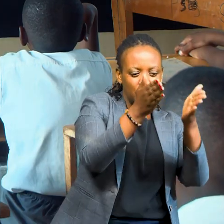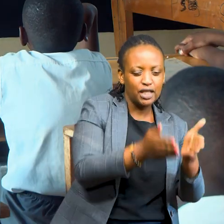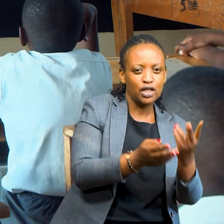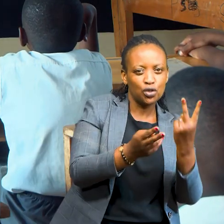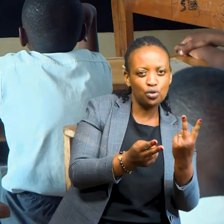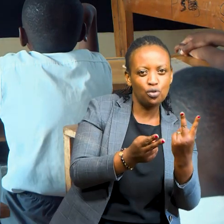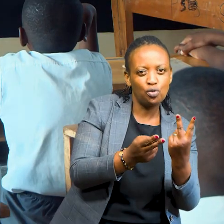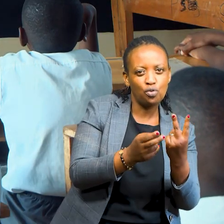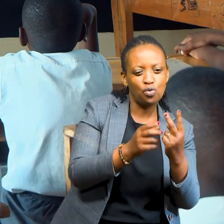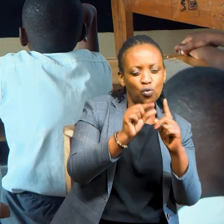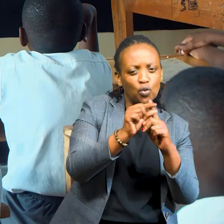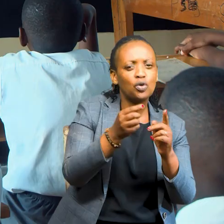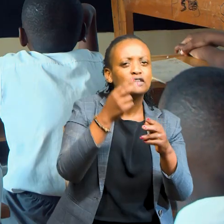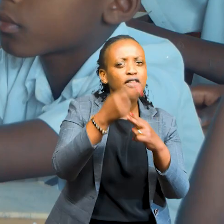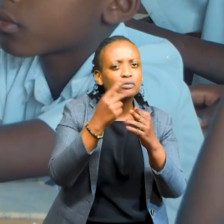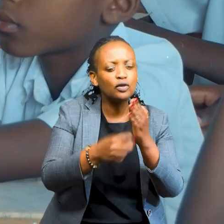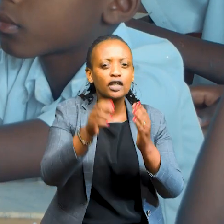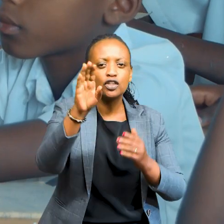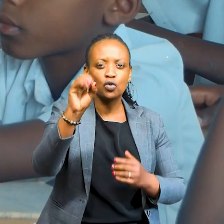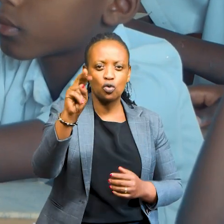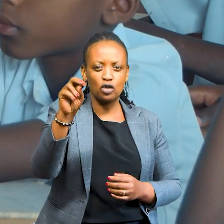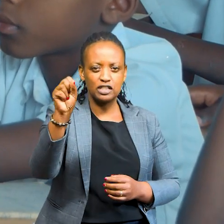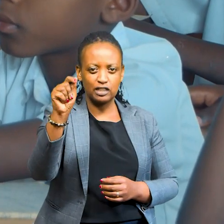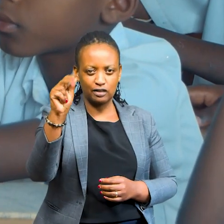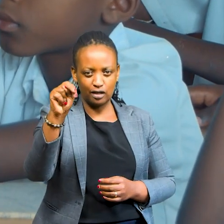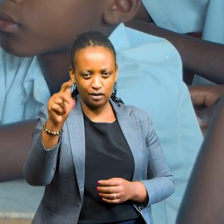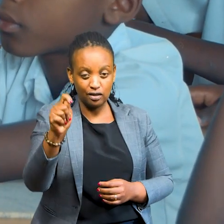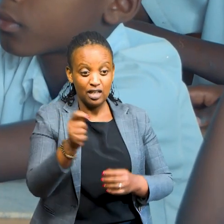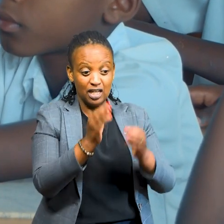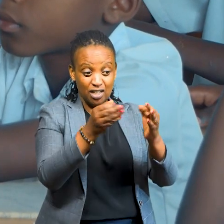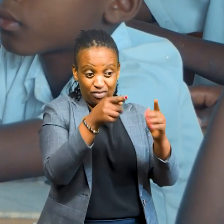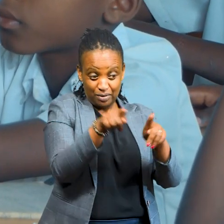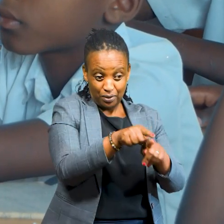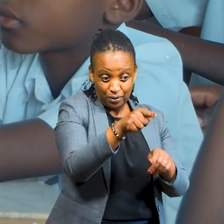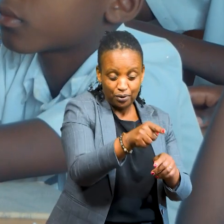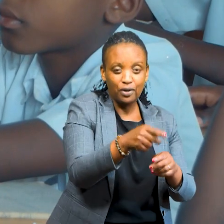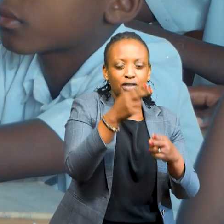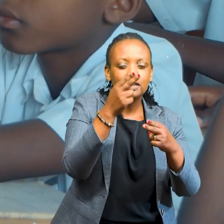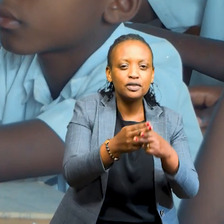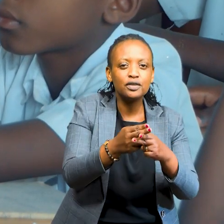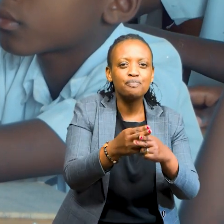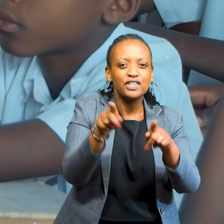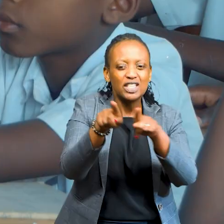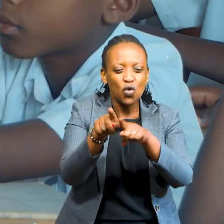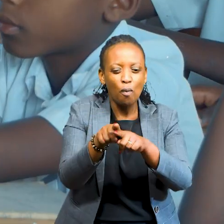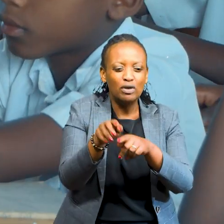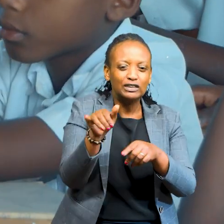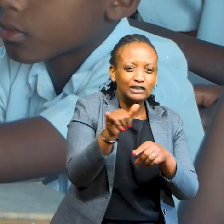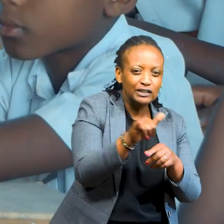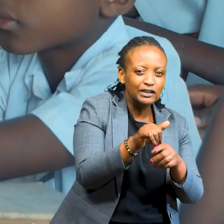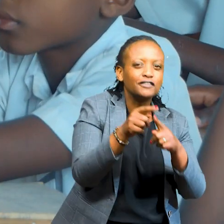two consecutive terms is a constant. And then that constant is called common